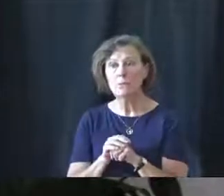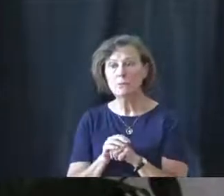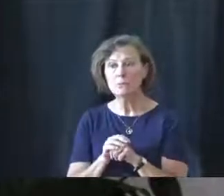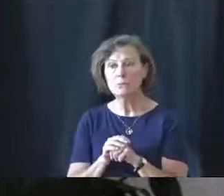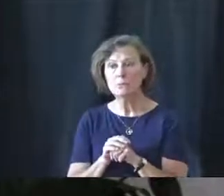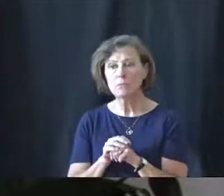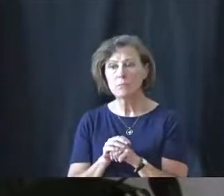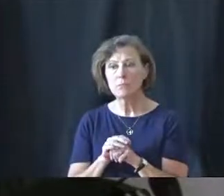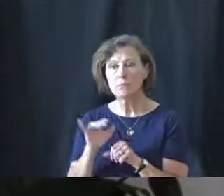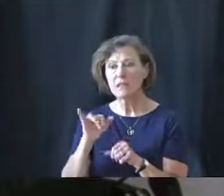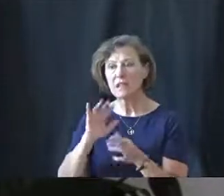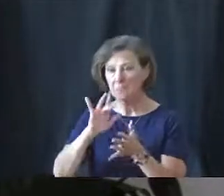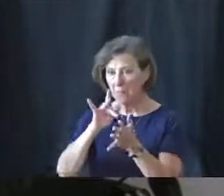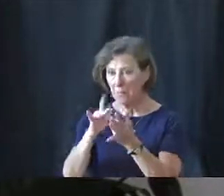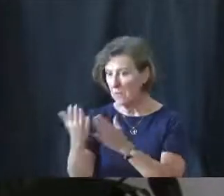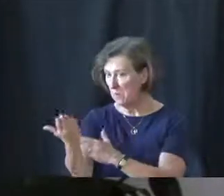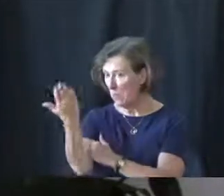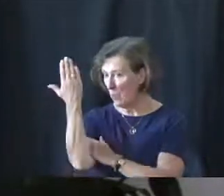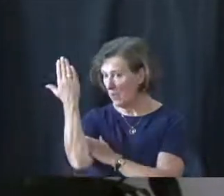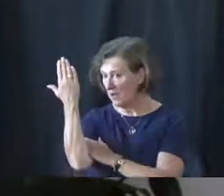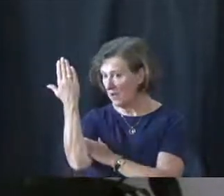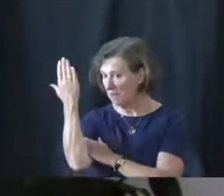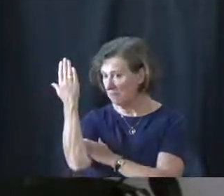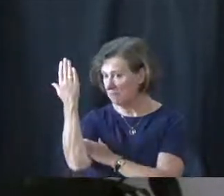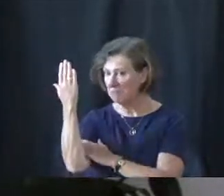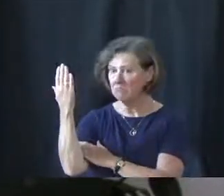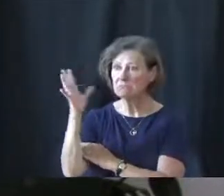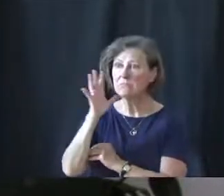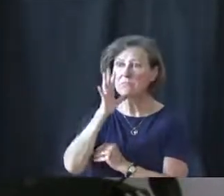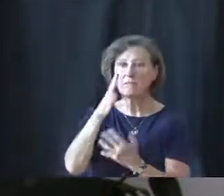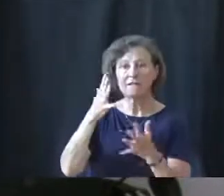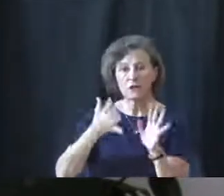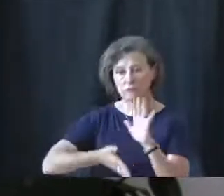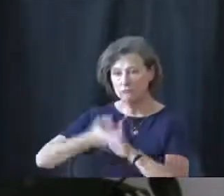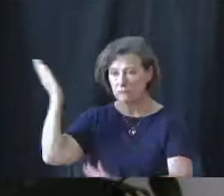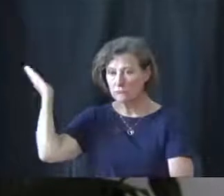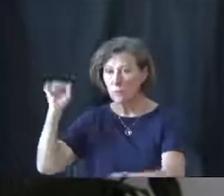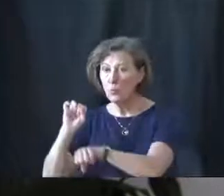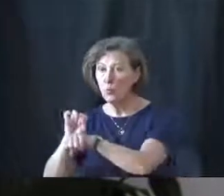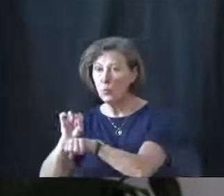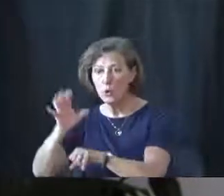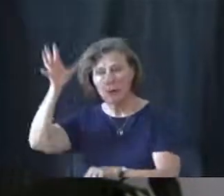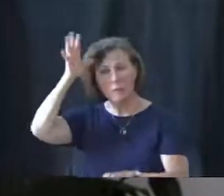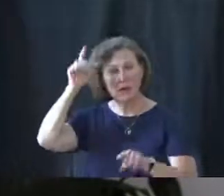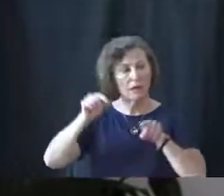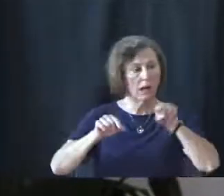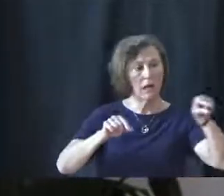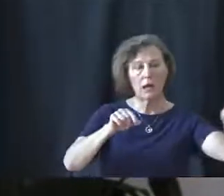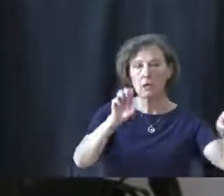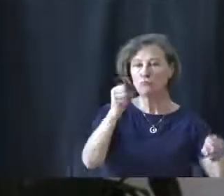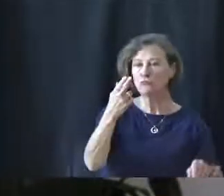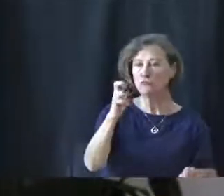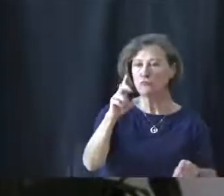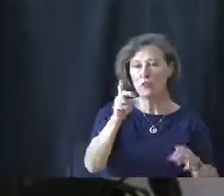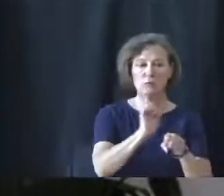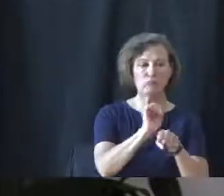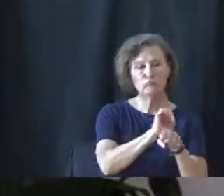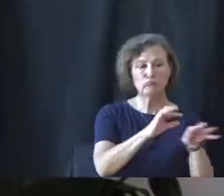It was like mid-morning. My mom had gone to work, and my dad was out in his shed puttering.